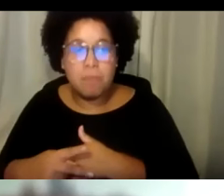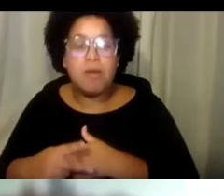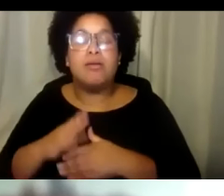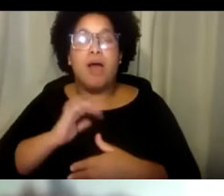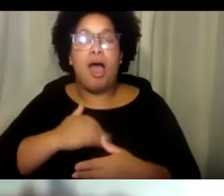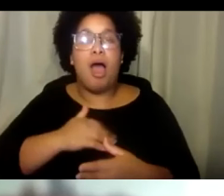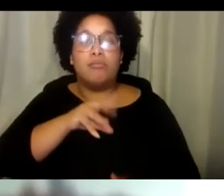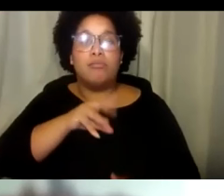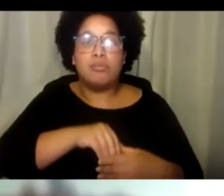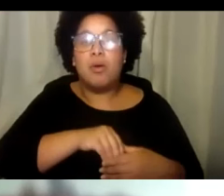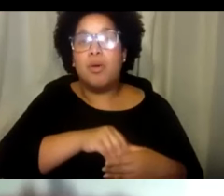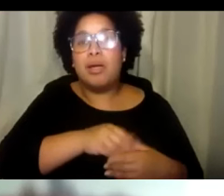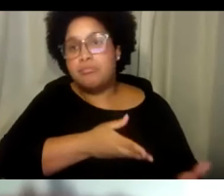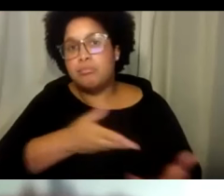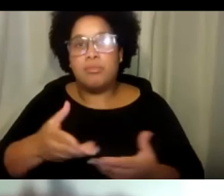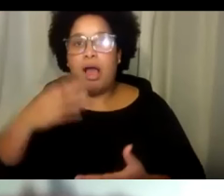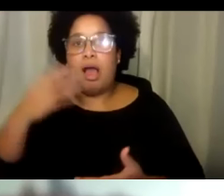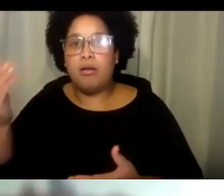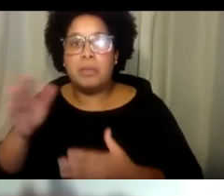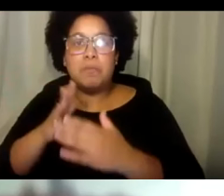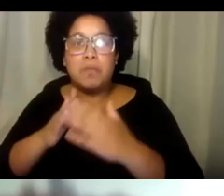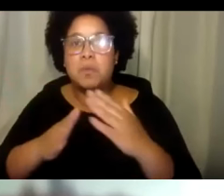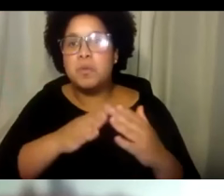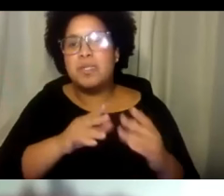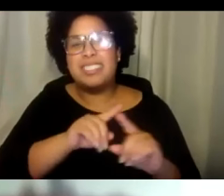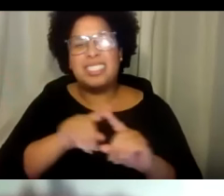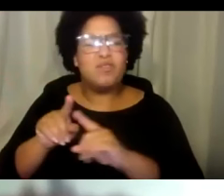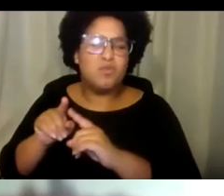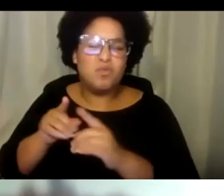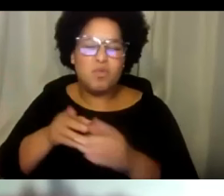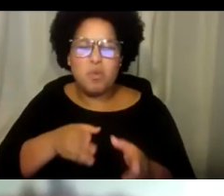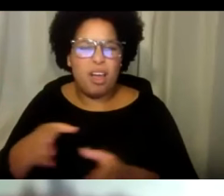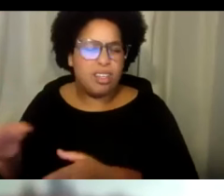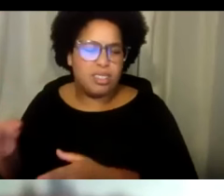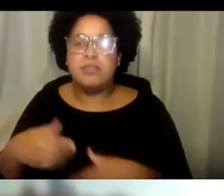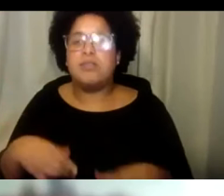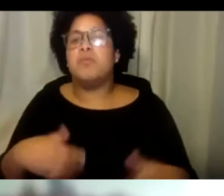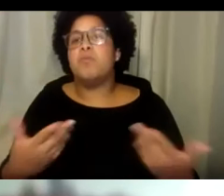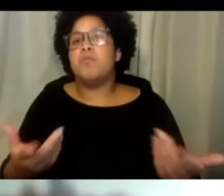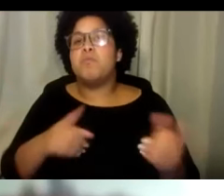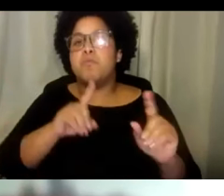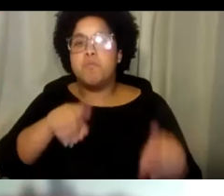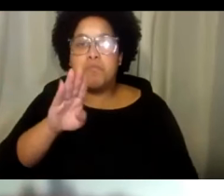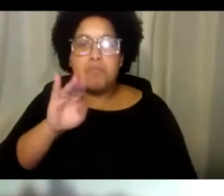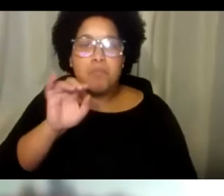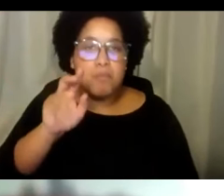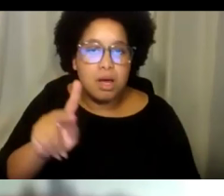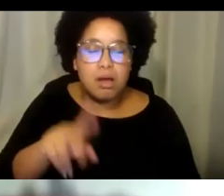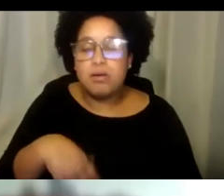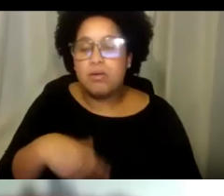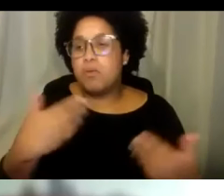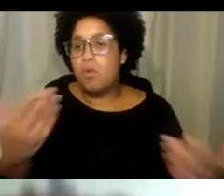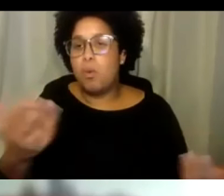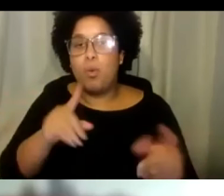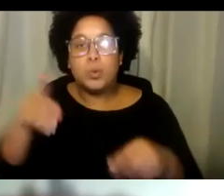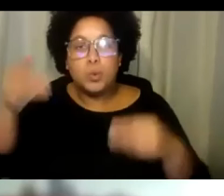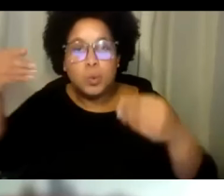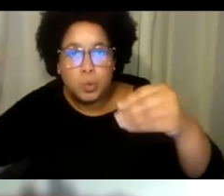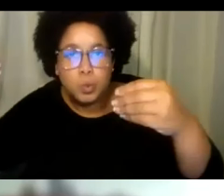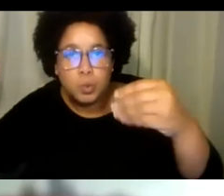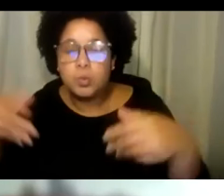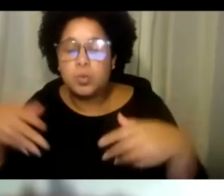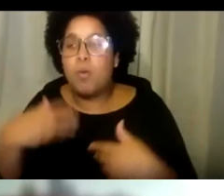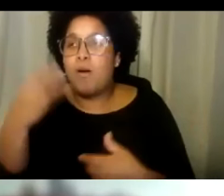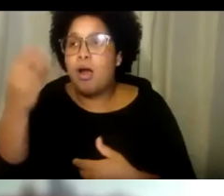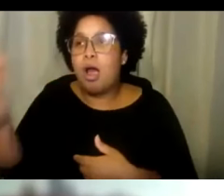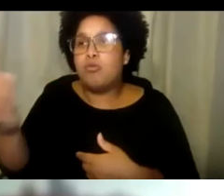out into the community in various ways, whether it's to take them to the bank, take them to the store, or out